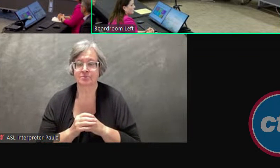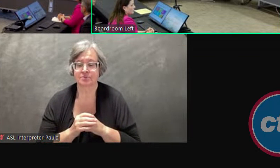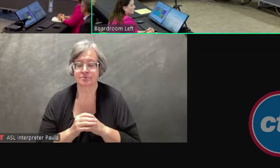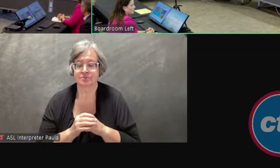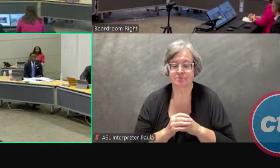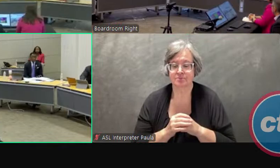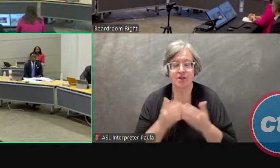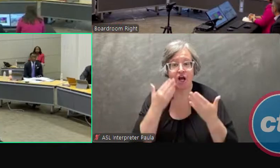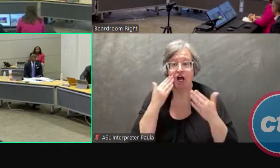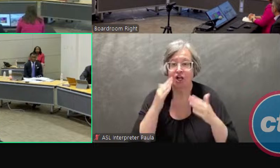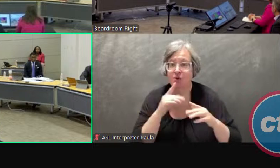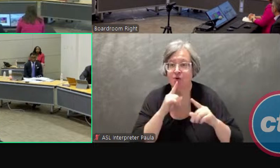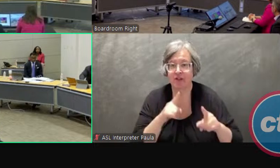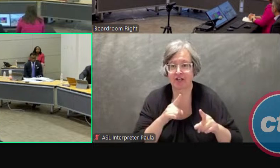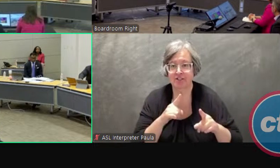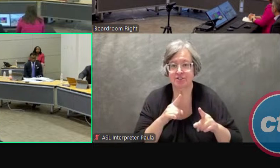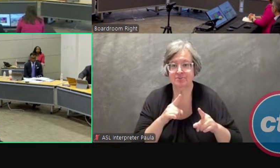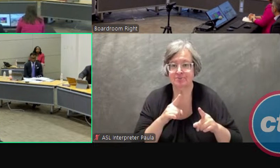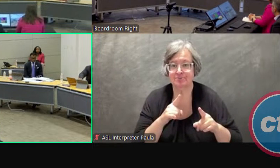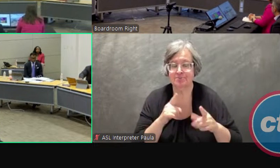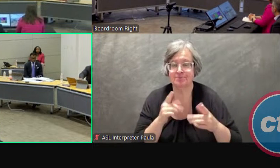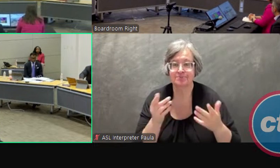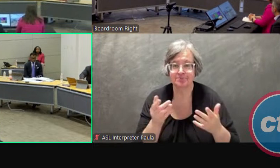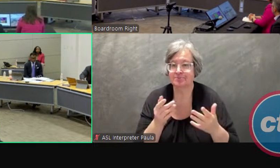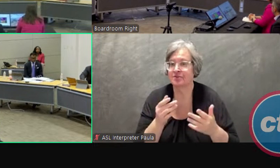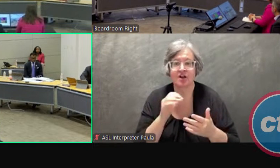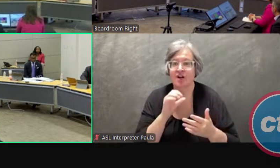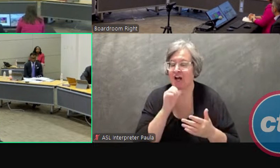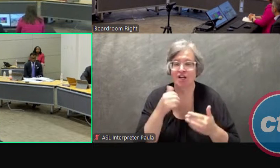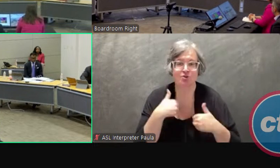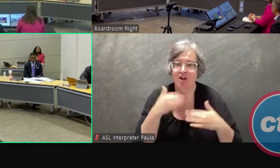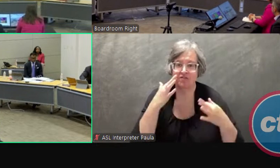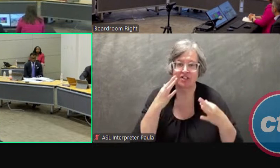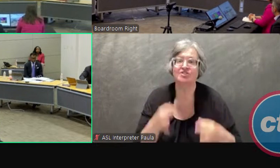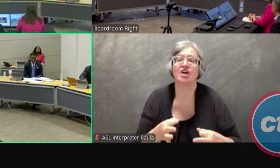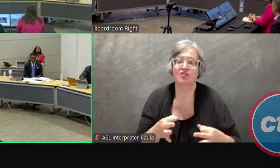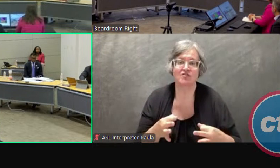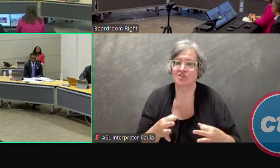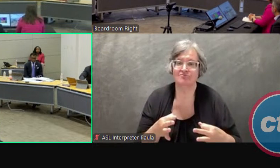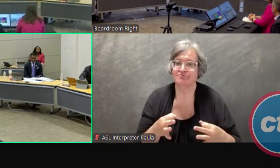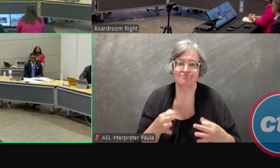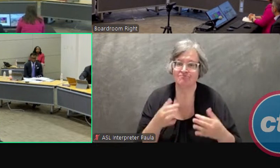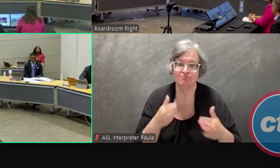I don't know the answer to that question in a very definitive term.